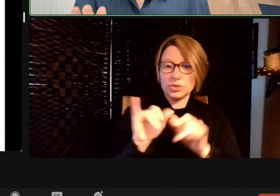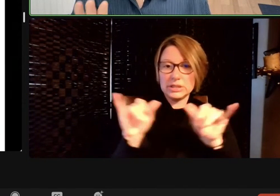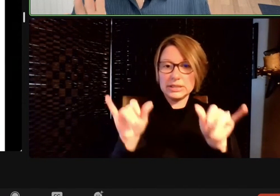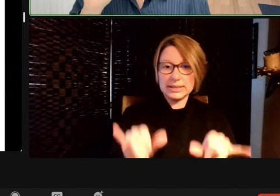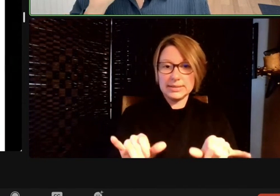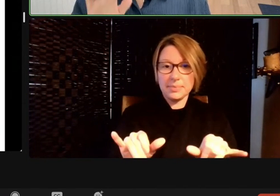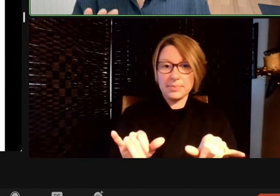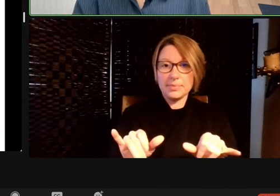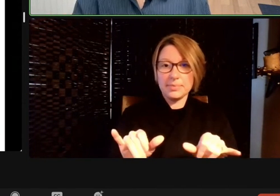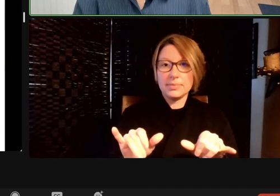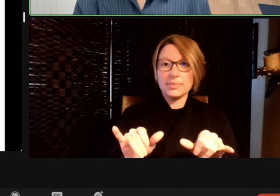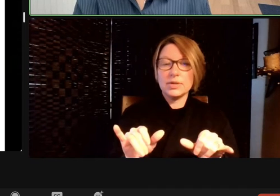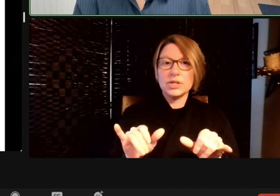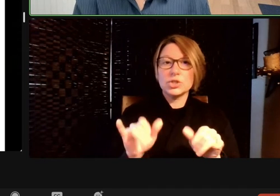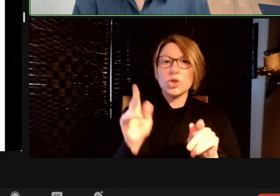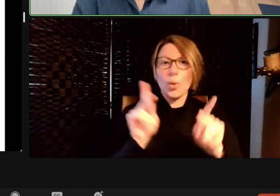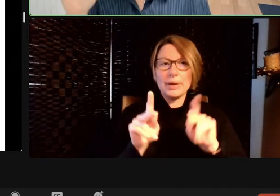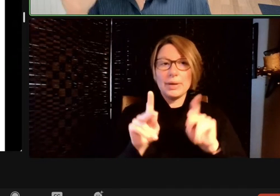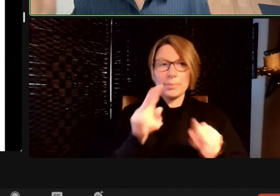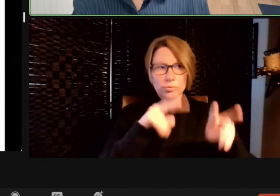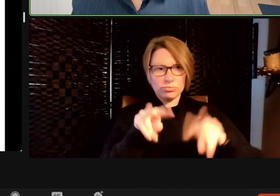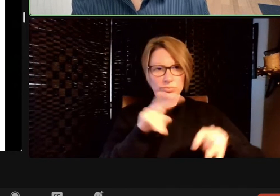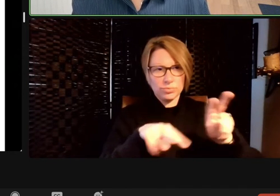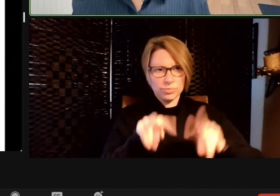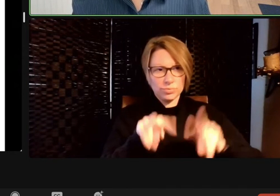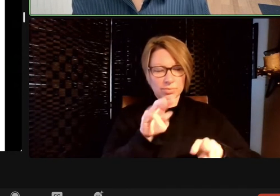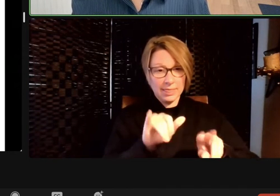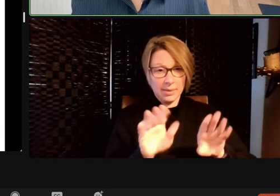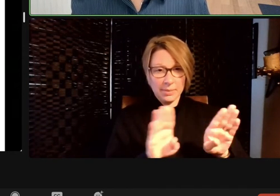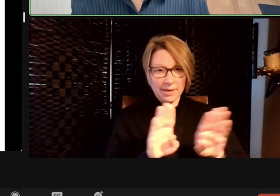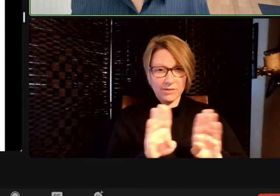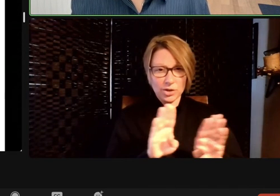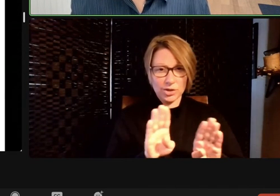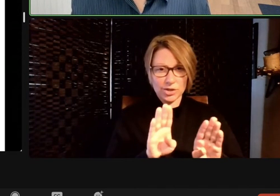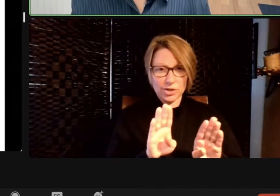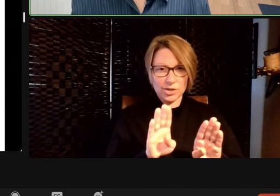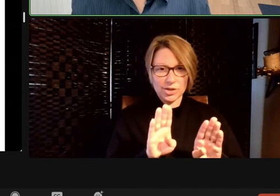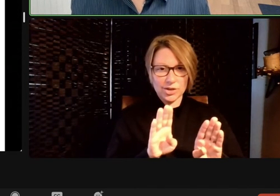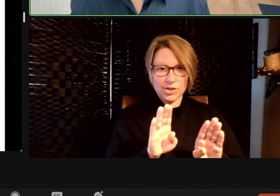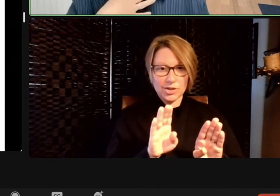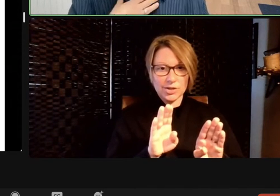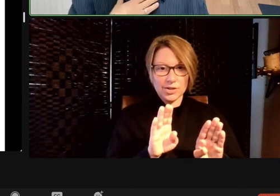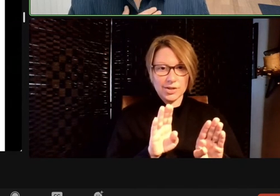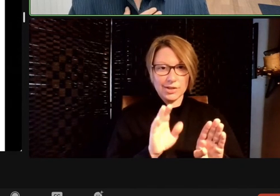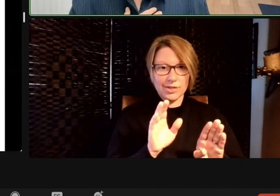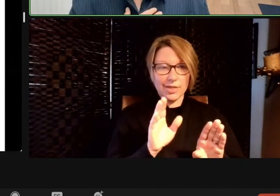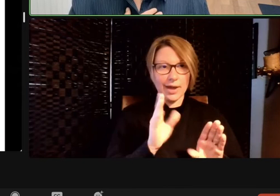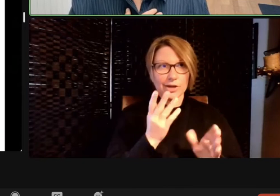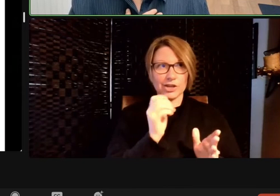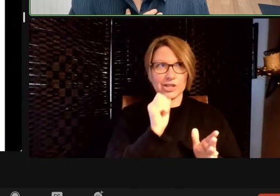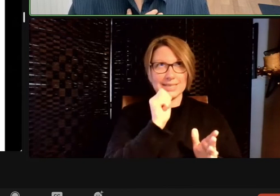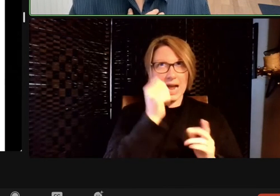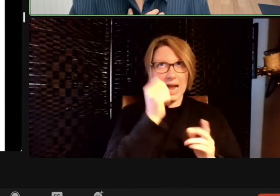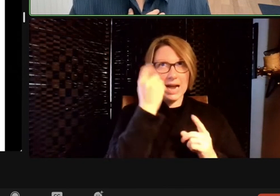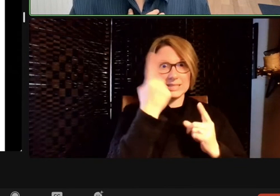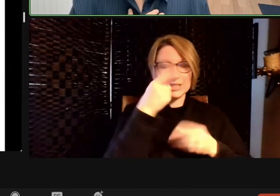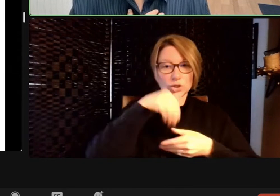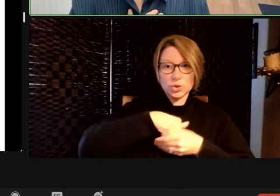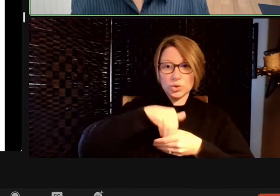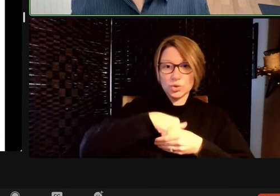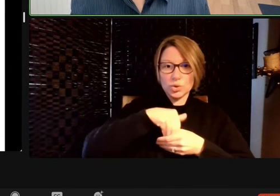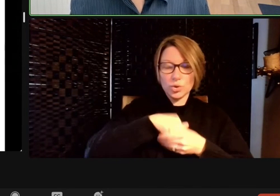with people looking at those types of behaviors, they're discounting what also might be internal features that have to do